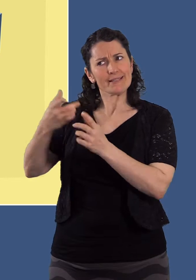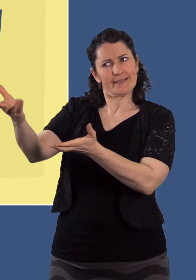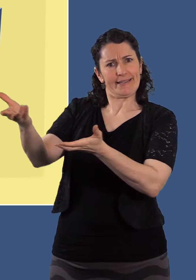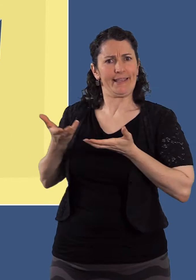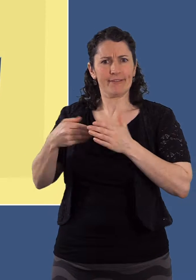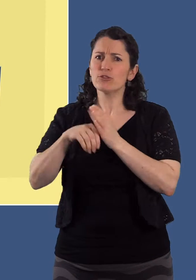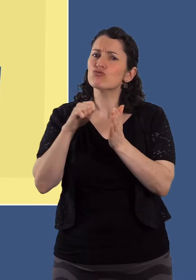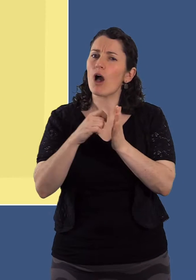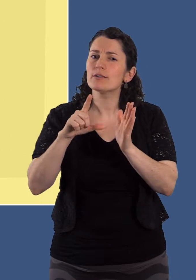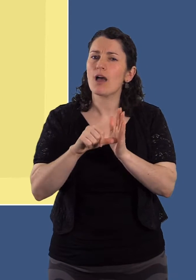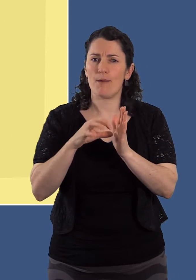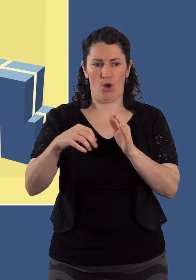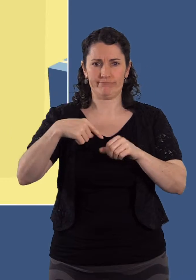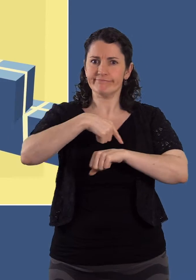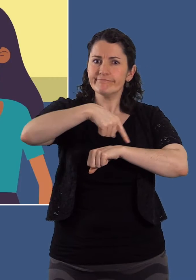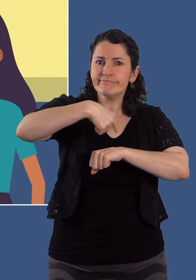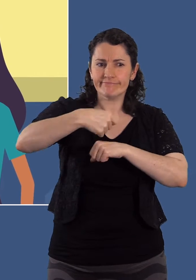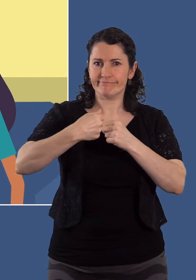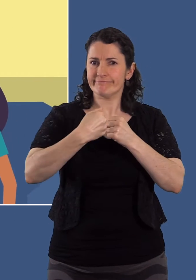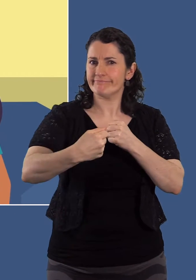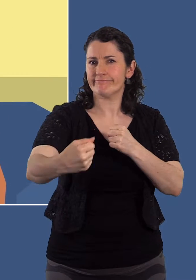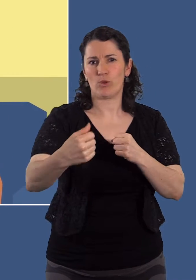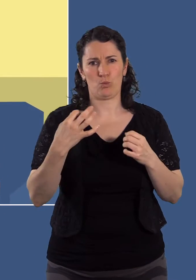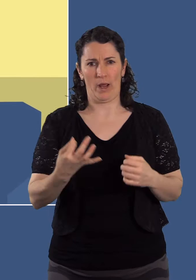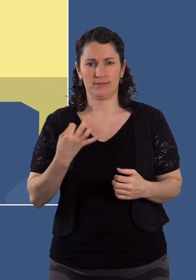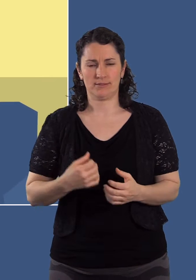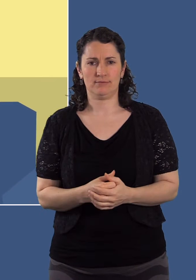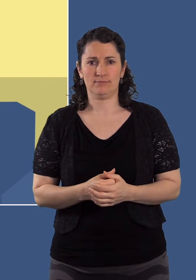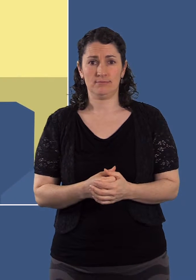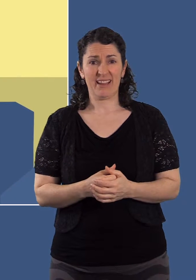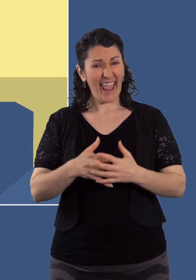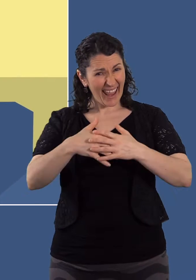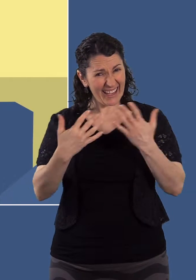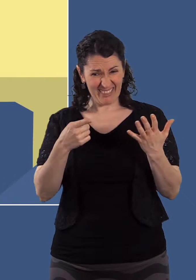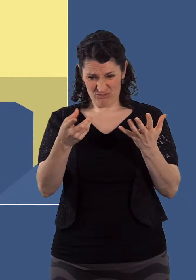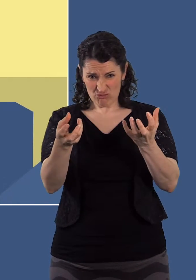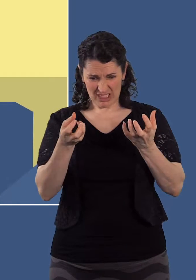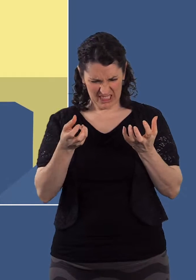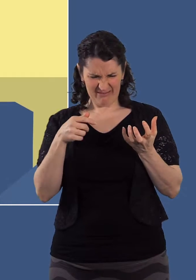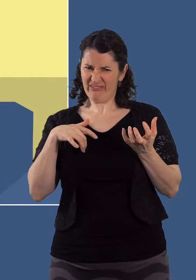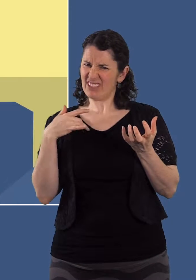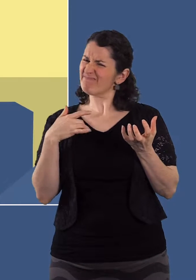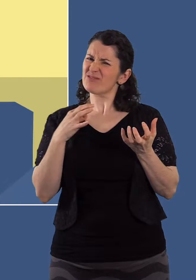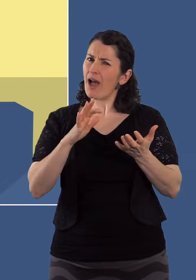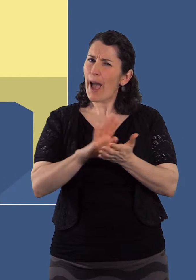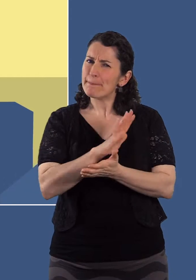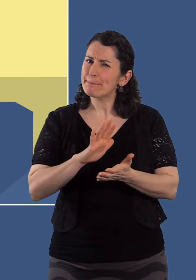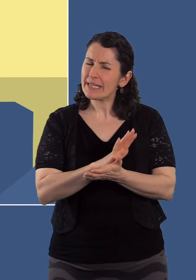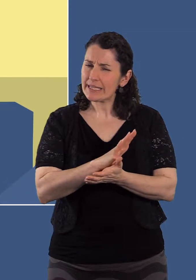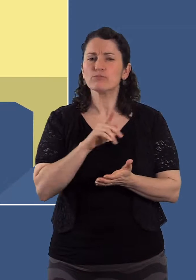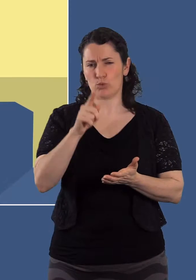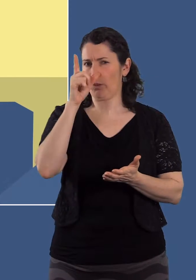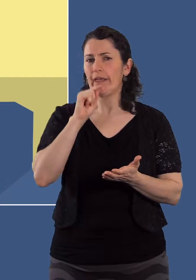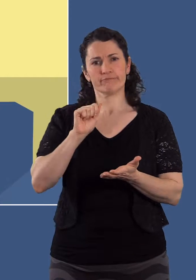skill and delivered within a reasonable time. If any products or services you pay for are not up to scratch, you are entitled